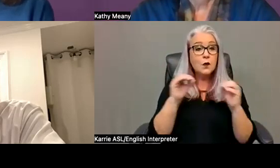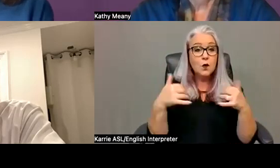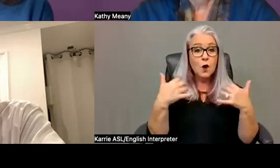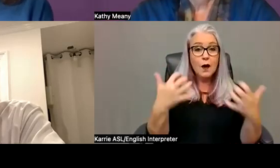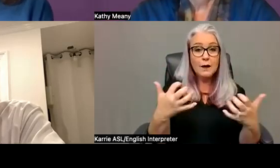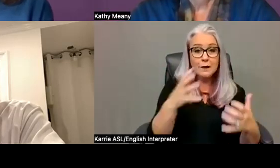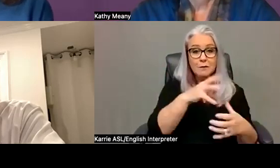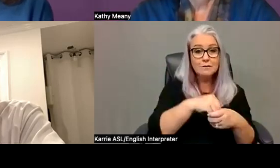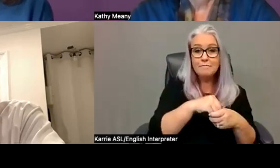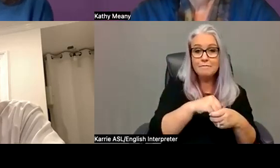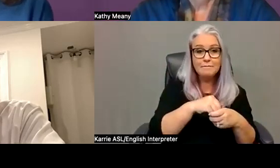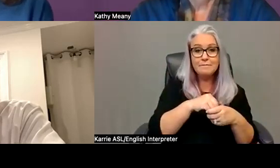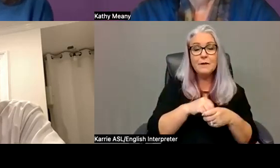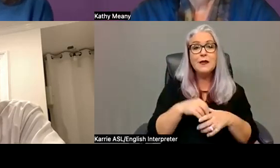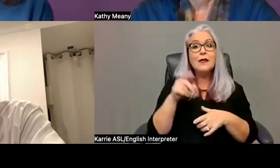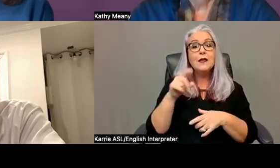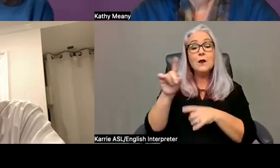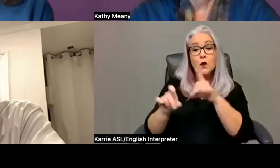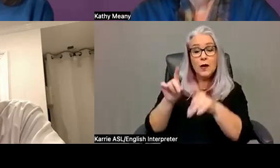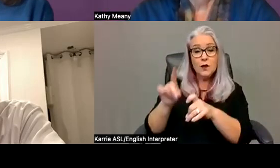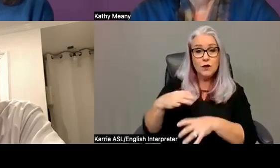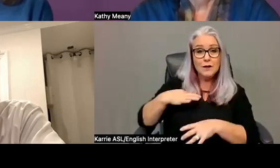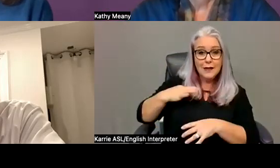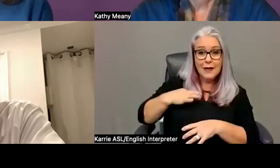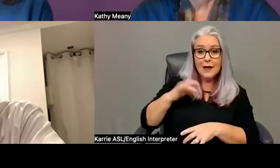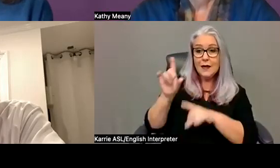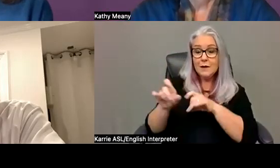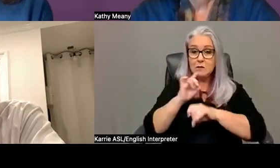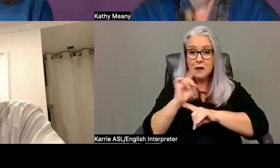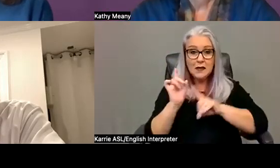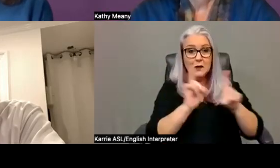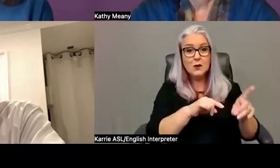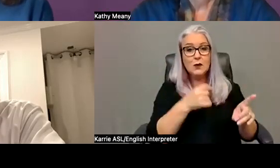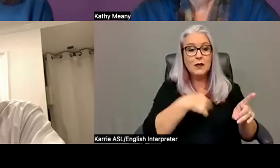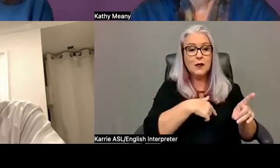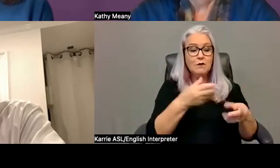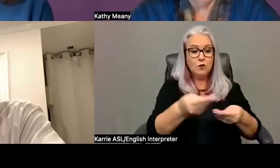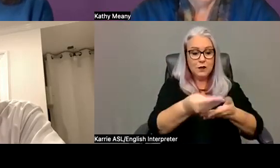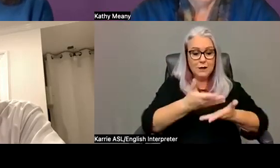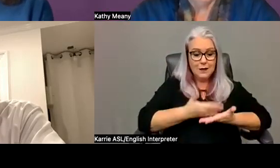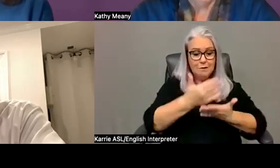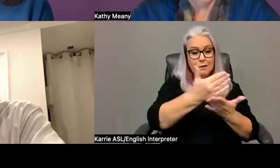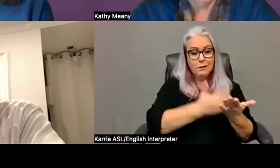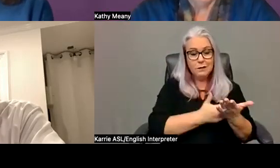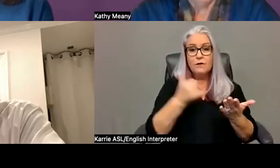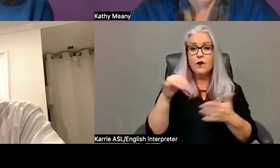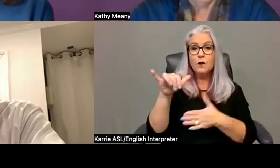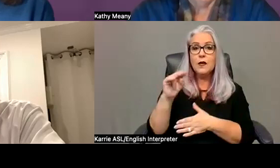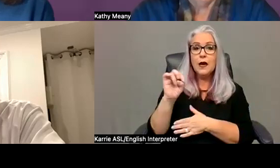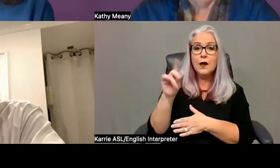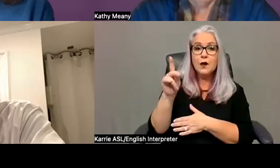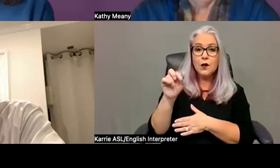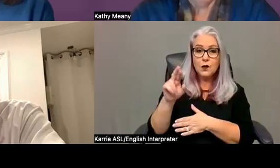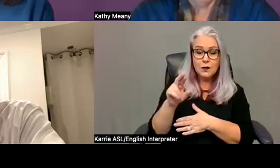in this webinar. The questions the candidates will be answering were all submitted by members of the Yonkers community, either when